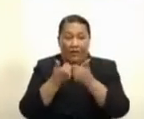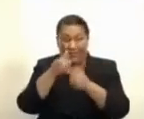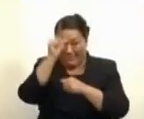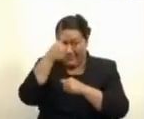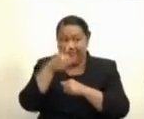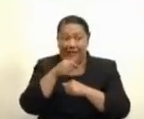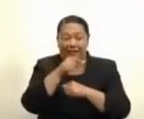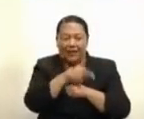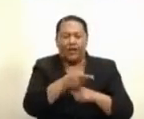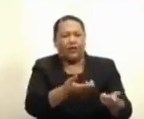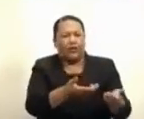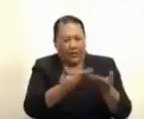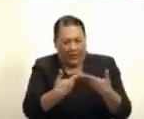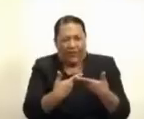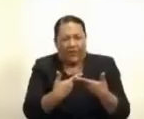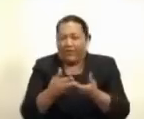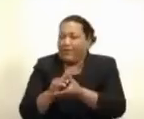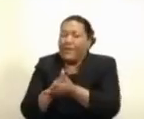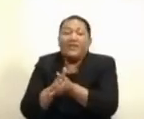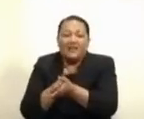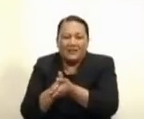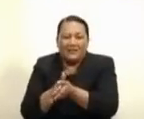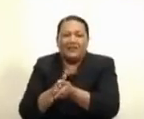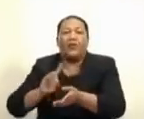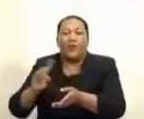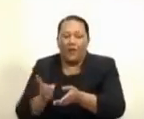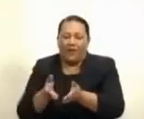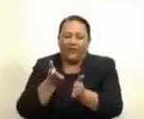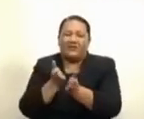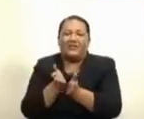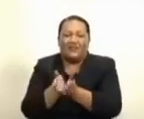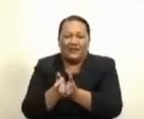Thanksgiving and reconciliation service.